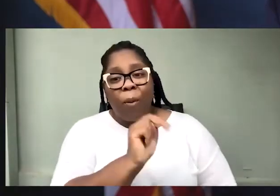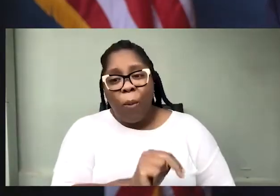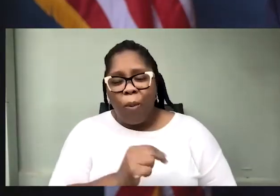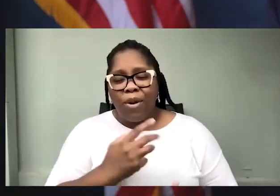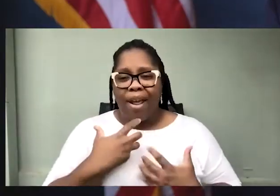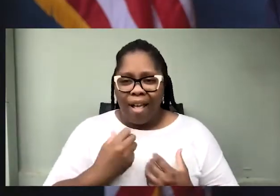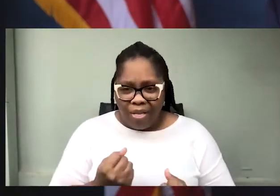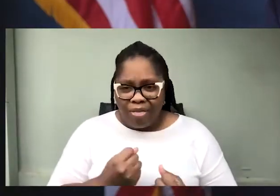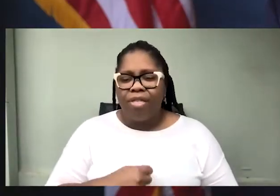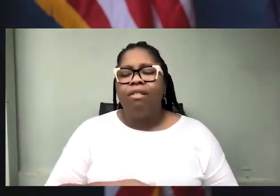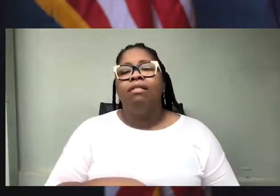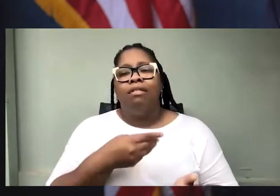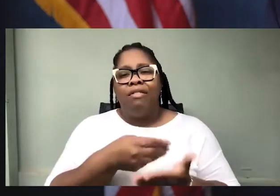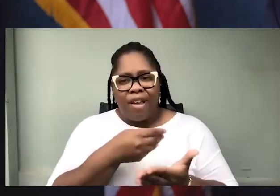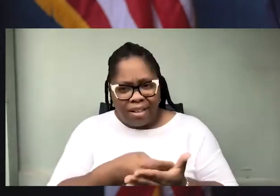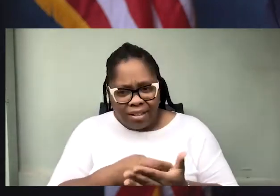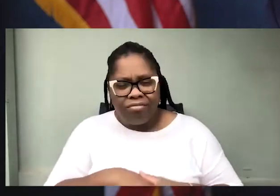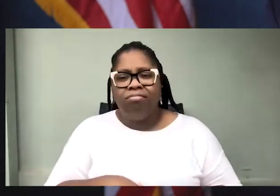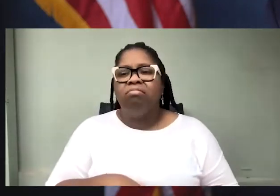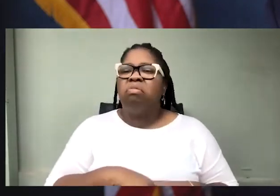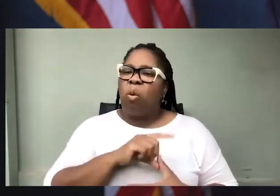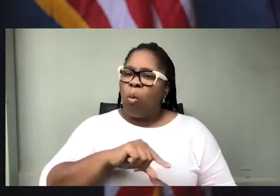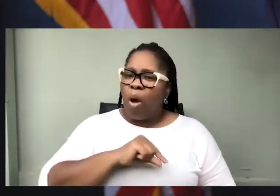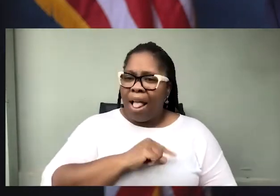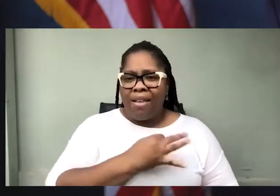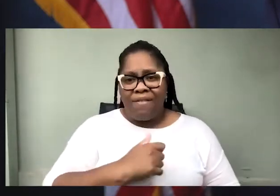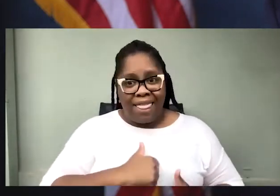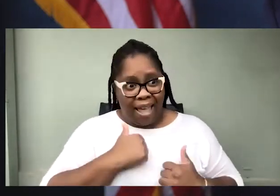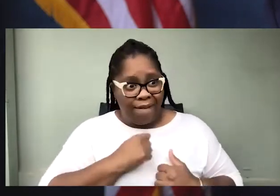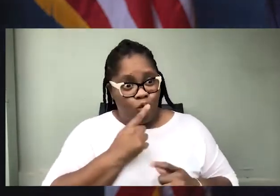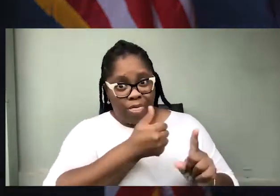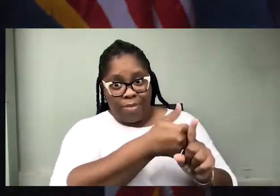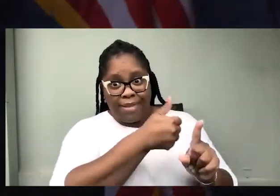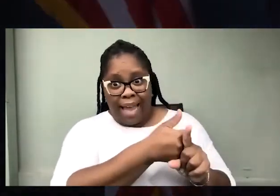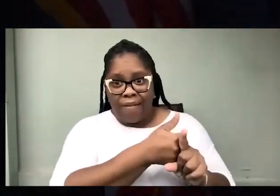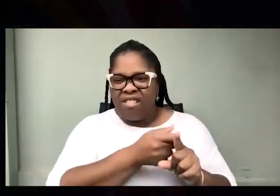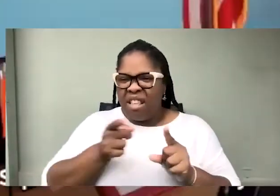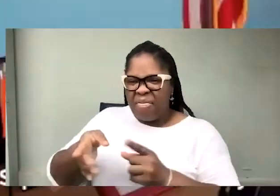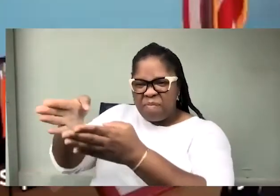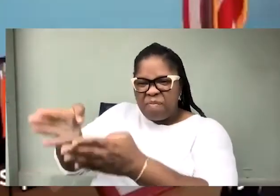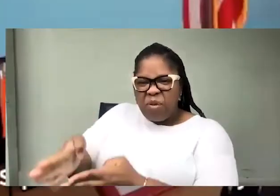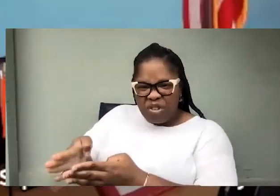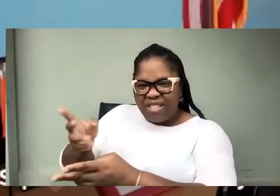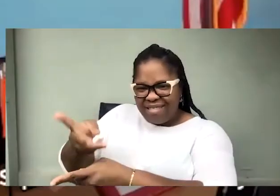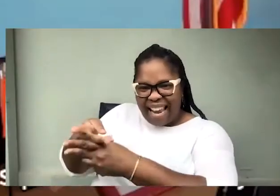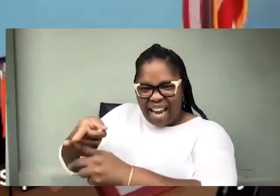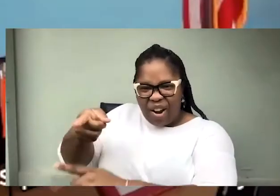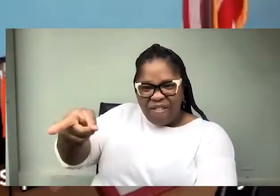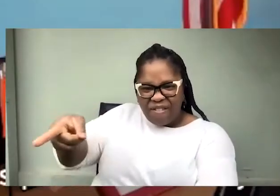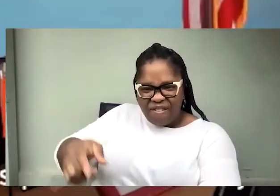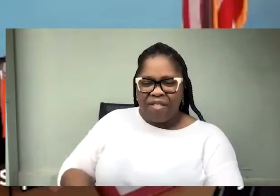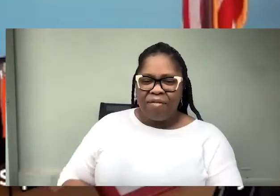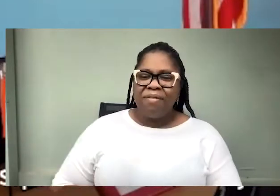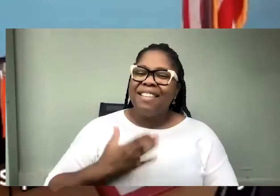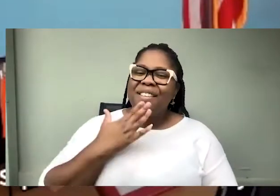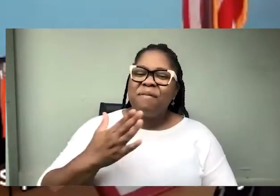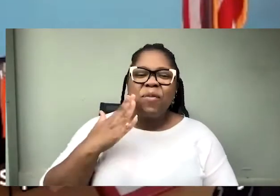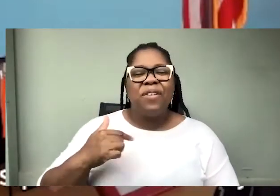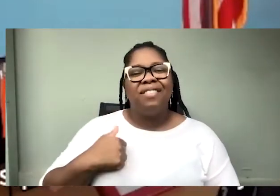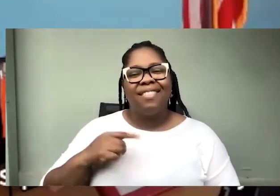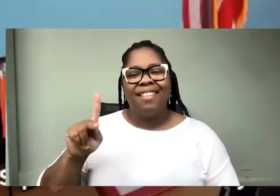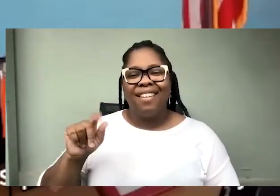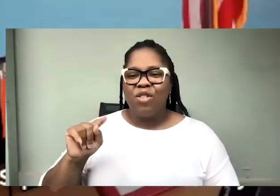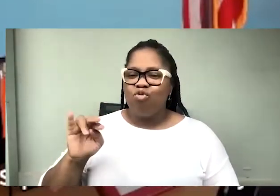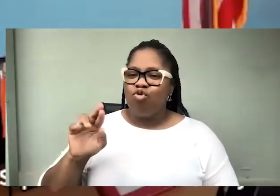of life, but also those of the person for whom they are caring for. Good morning, I'm Katrina Foley, Orange